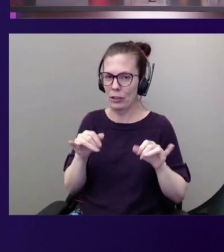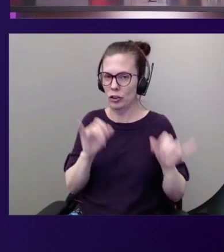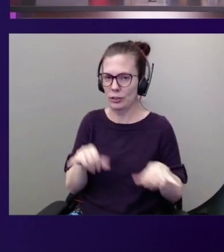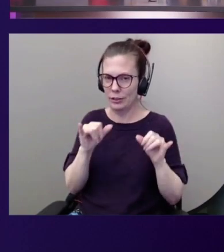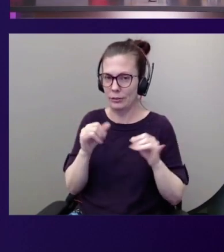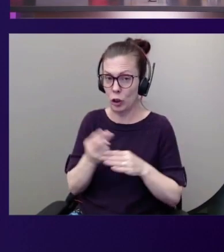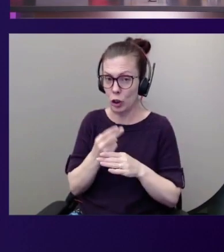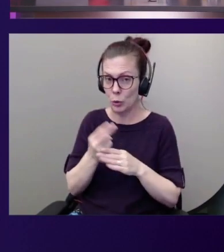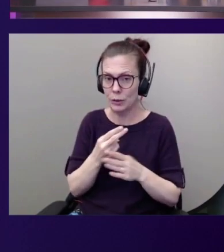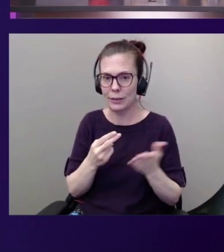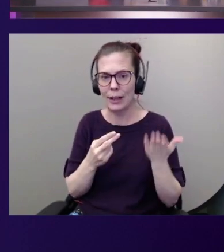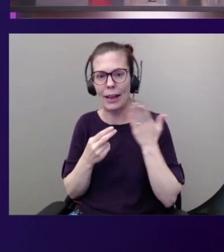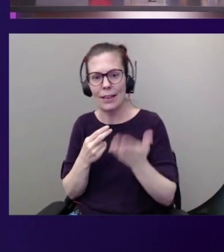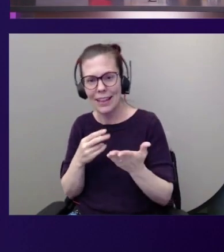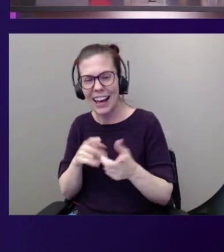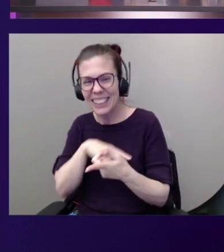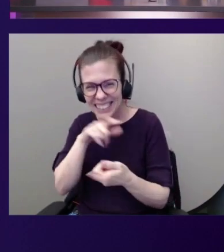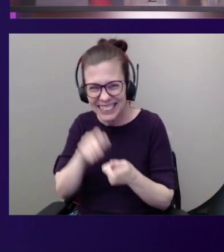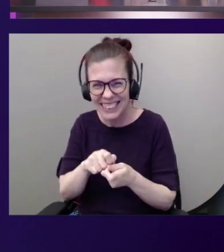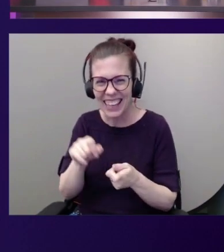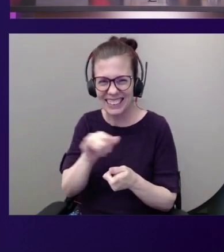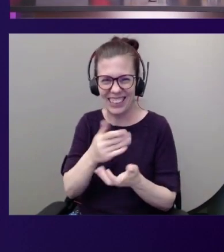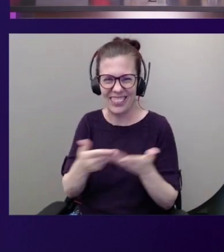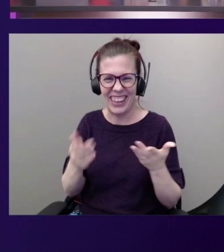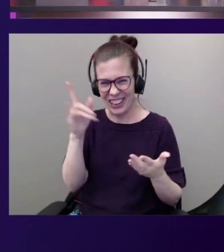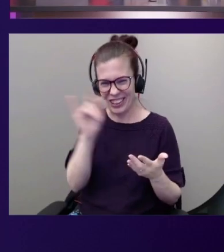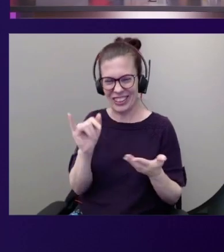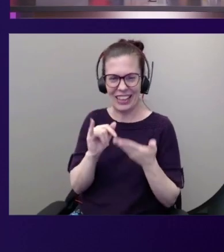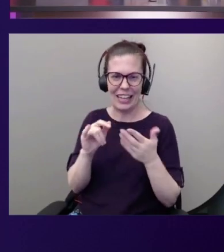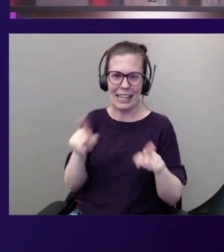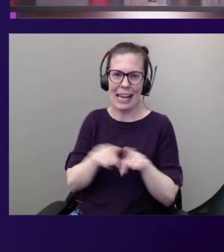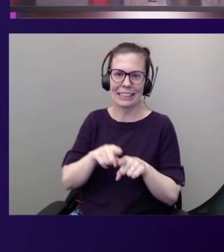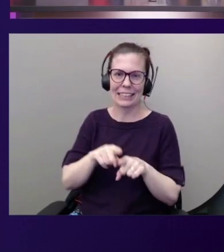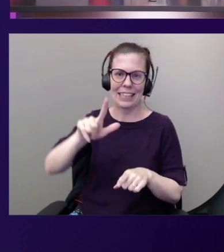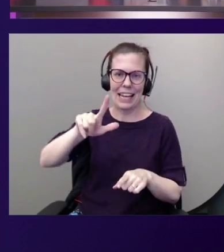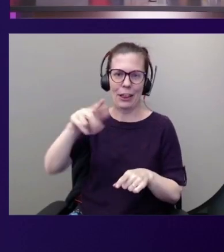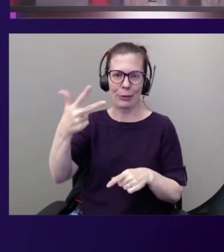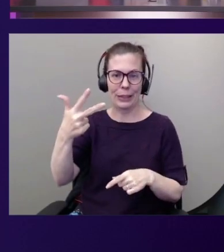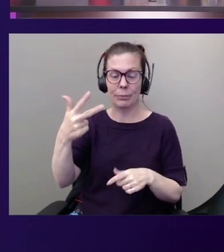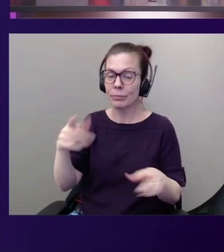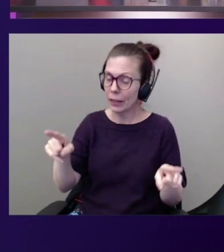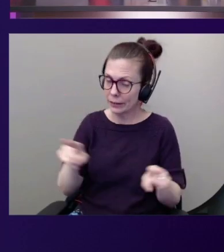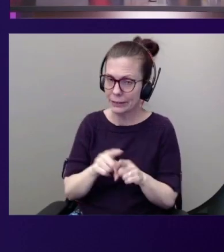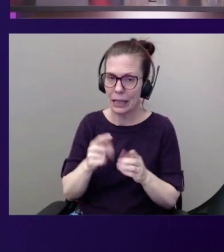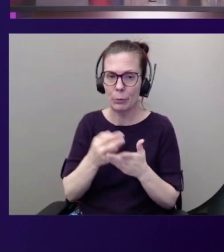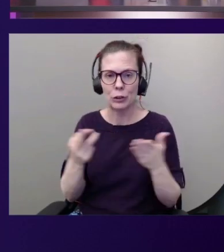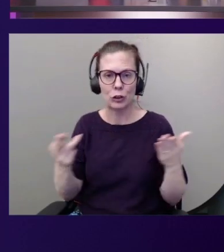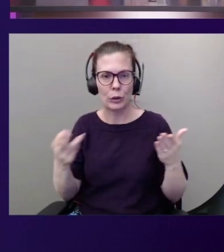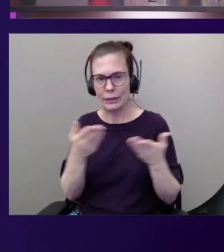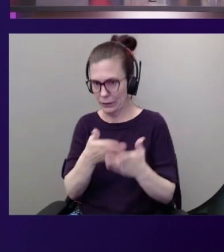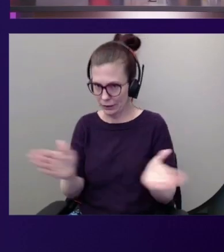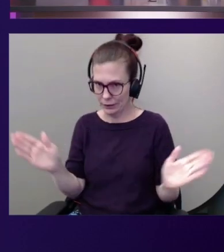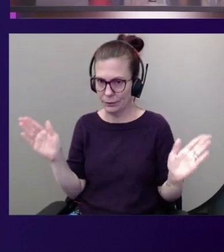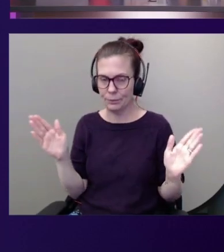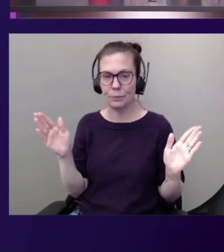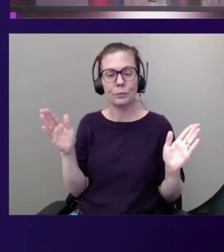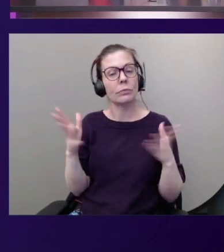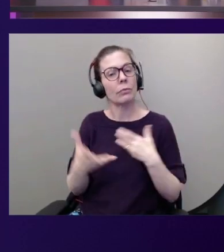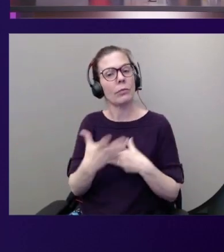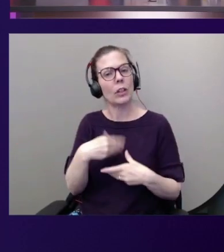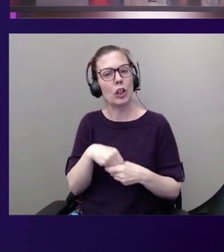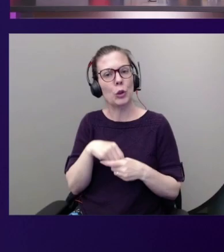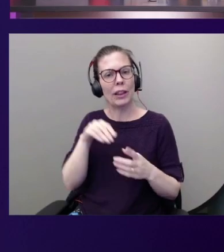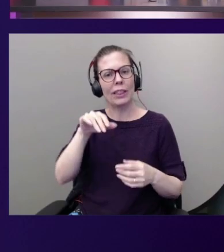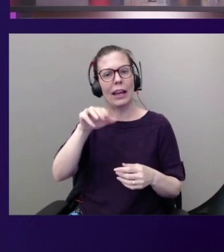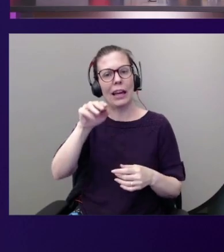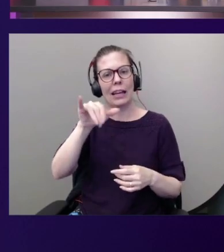This is what that exact same thing looks like as an L3. It's the same set of resources across the board, including what was in that YAML